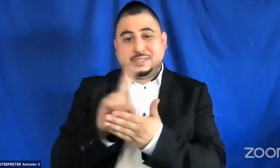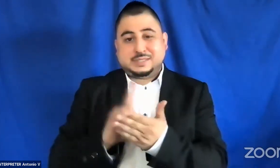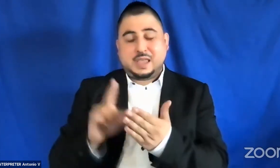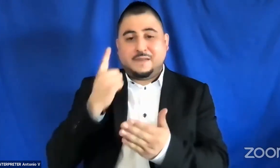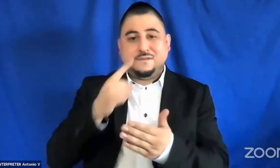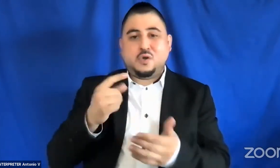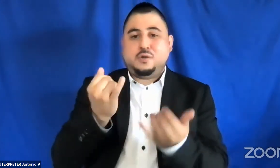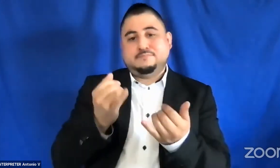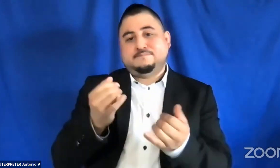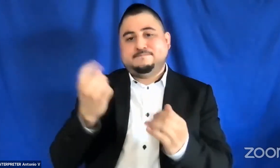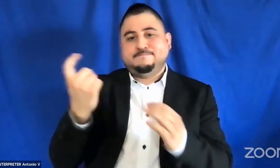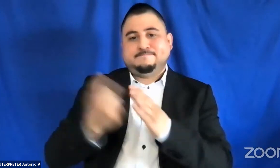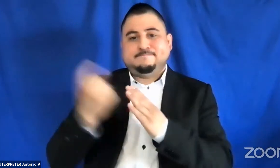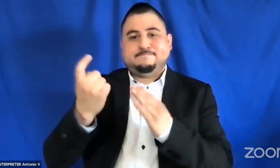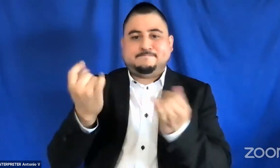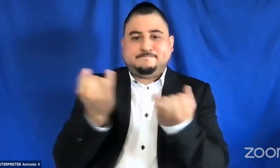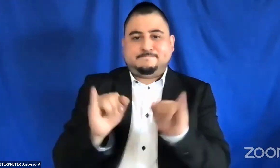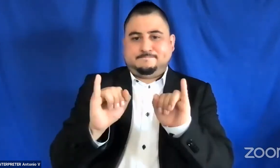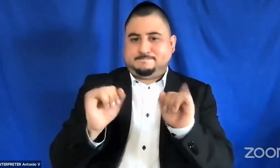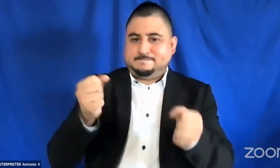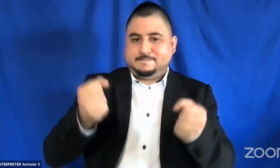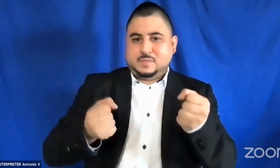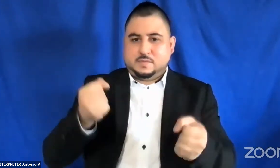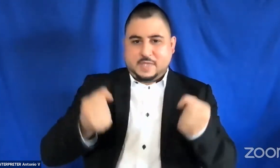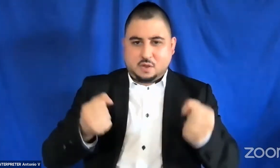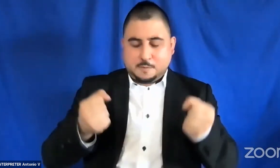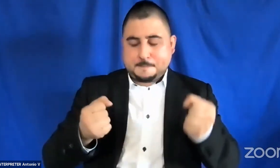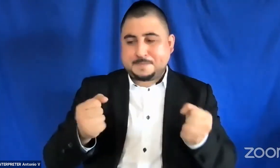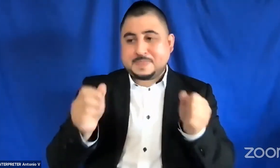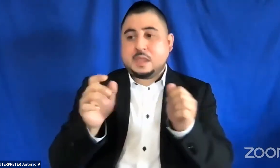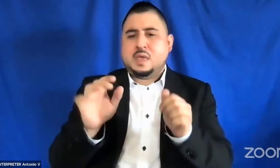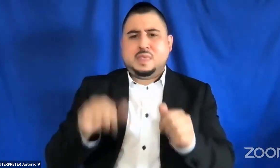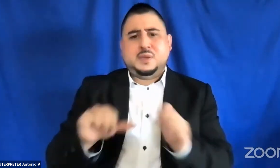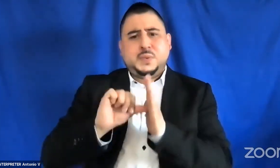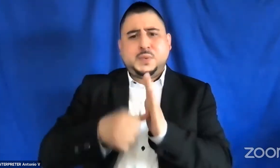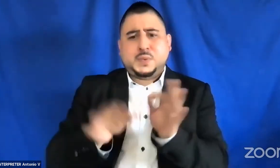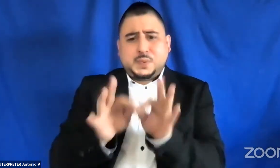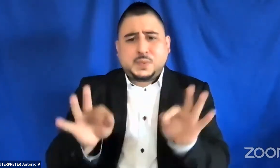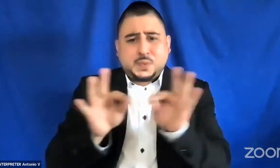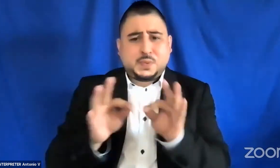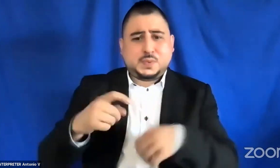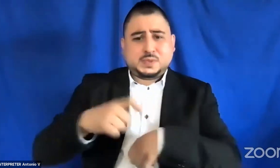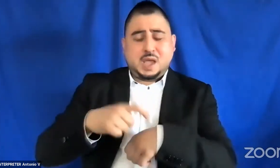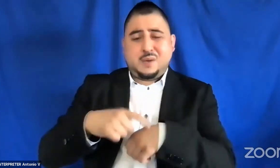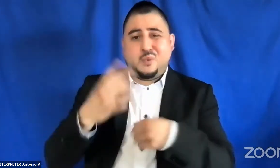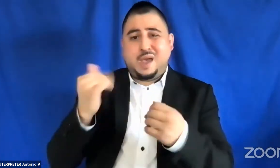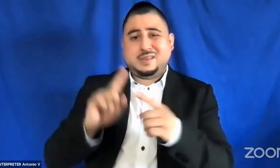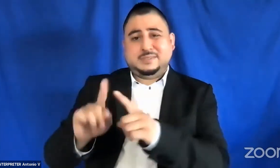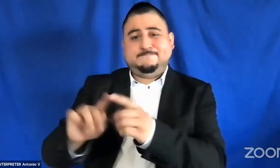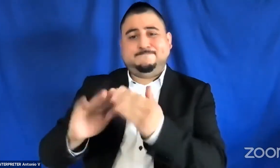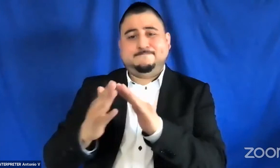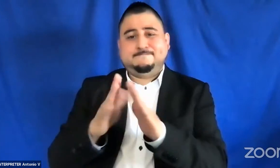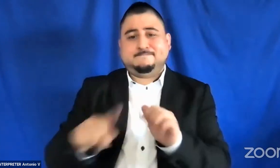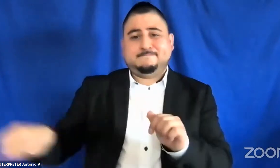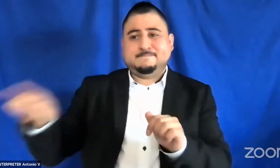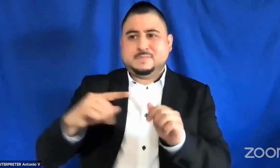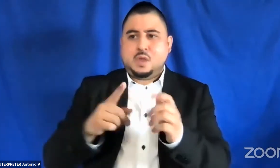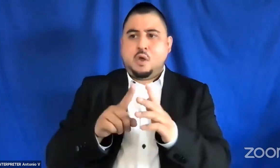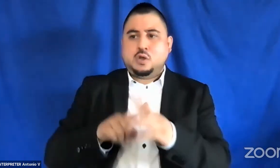autonomous vehicles. The topic could not be more important, as cities around the world are